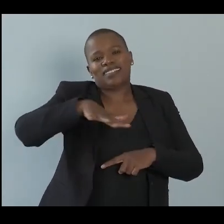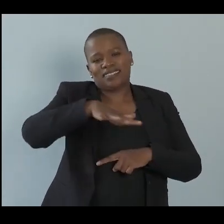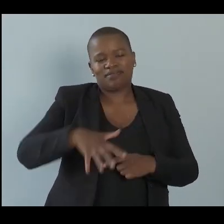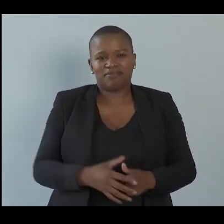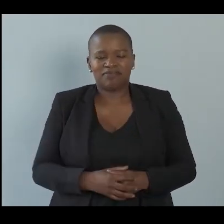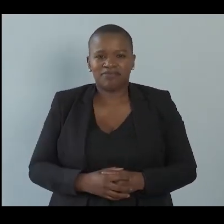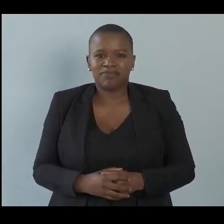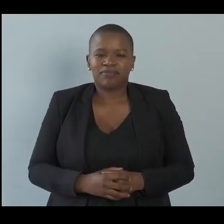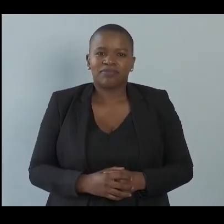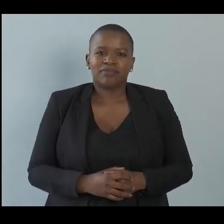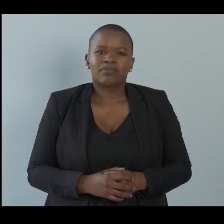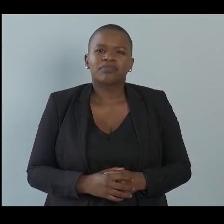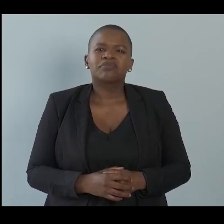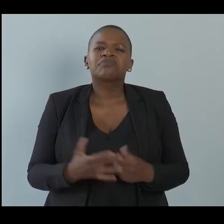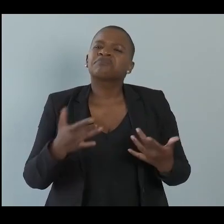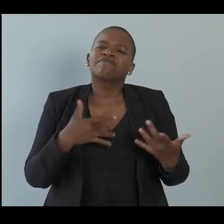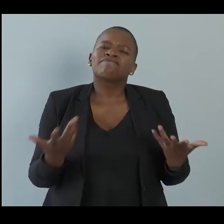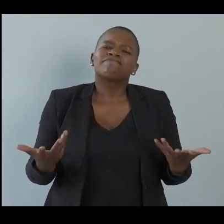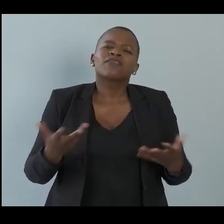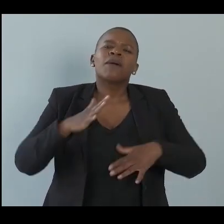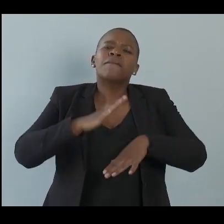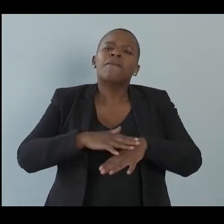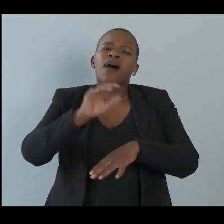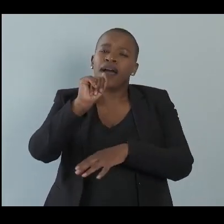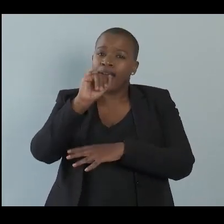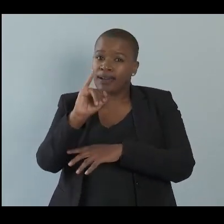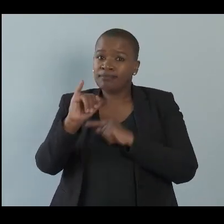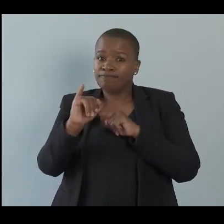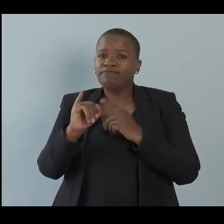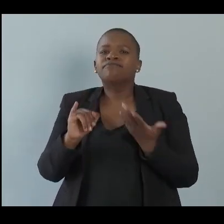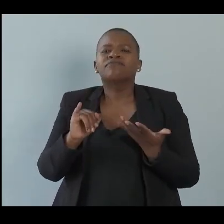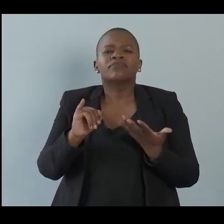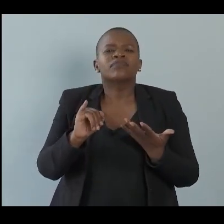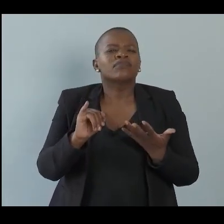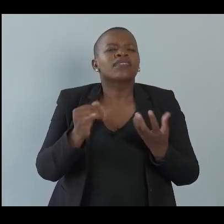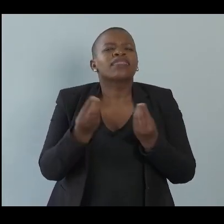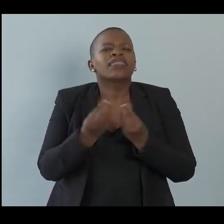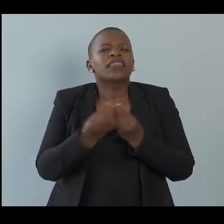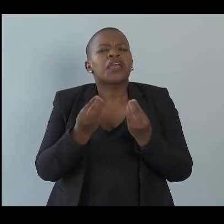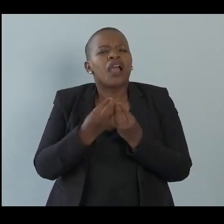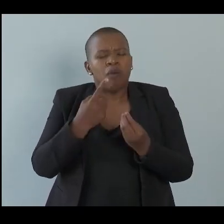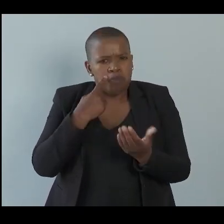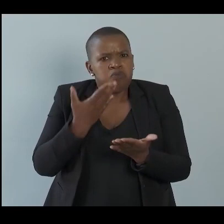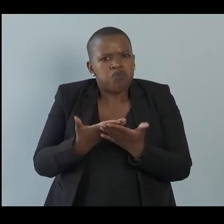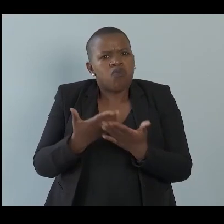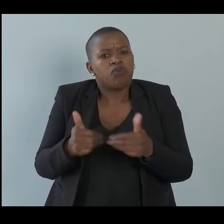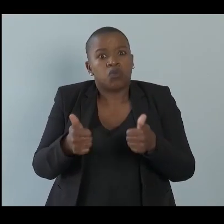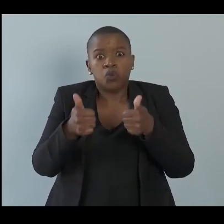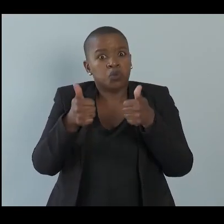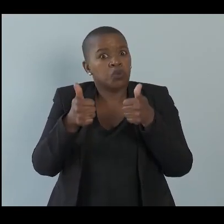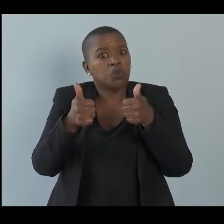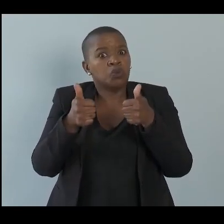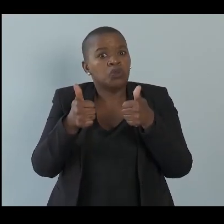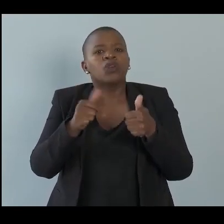Our investment into generative AI coupled with machine learning has proved invaluable to our fleet customers. This allows us to